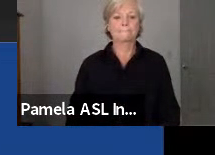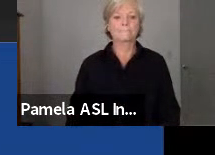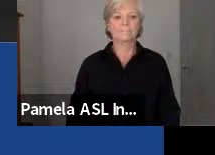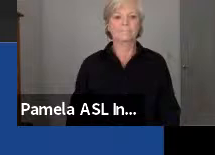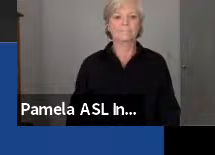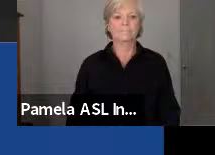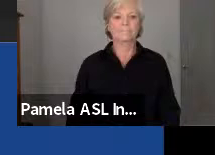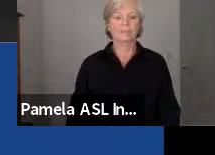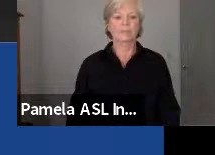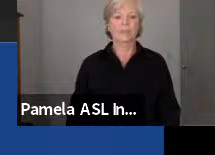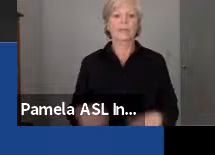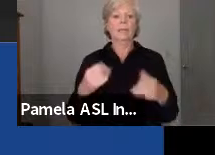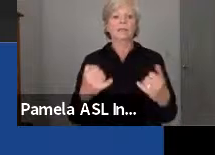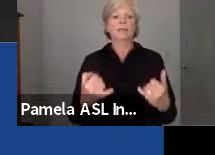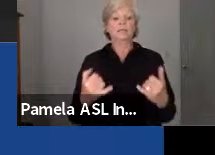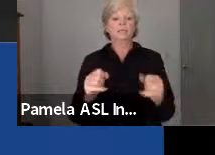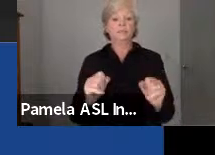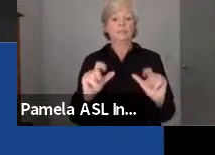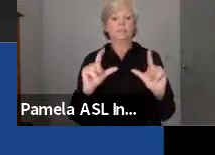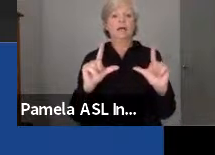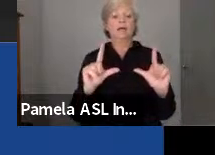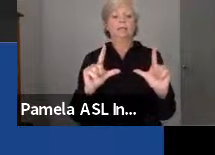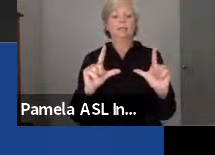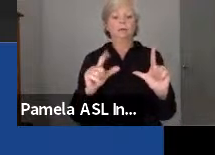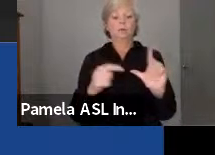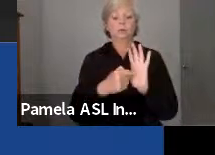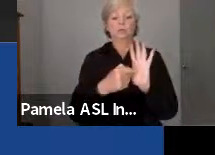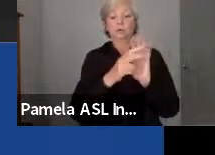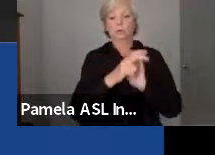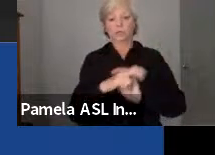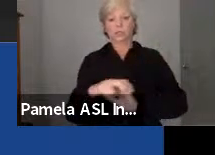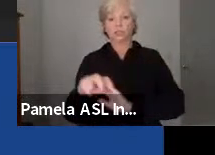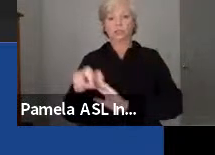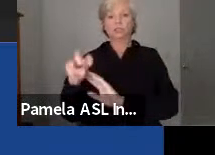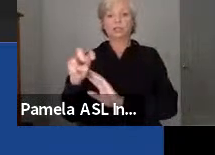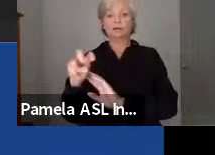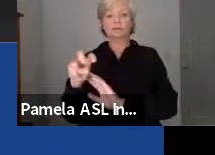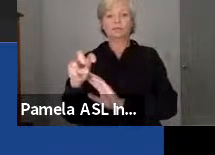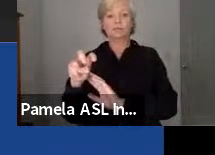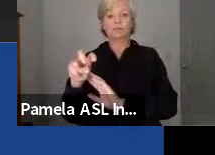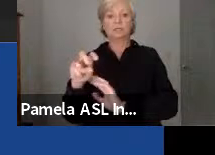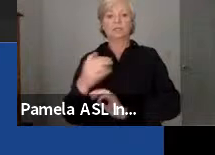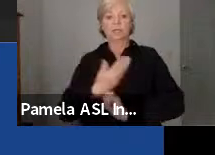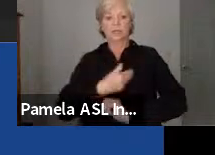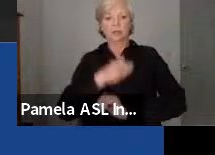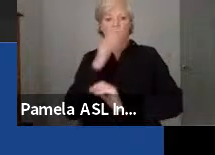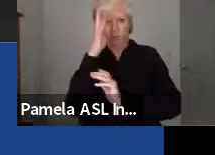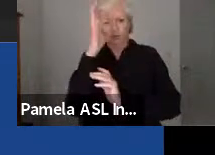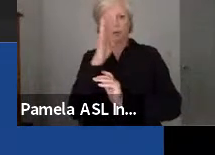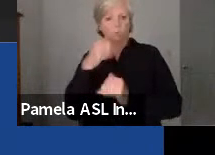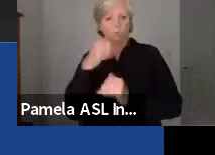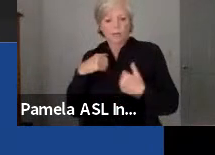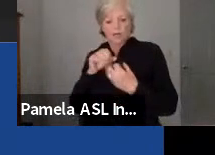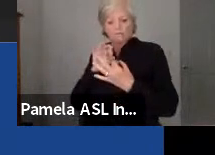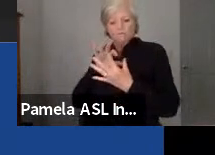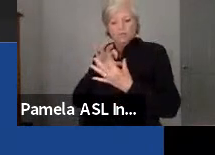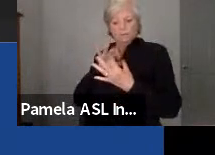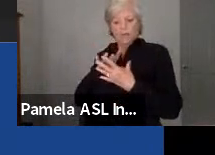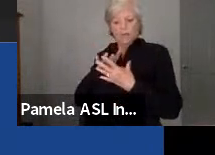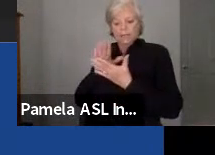So this represents a shift in our creative after doing feedback sessions with over